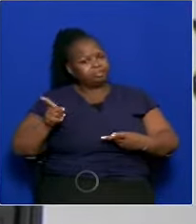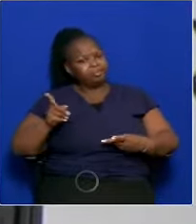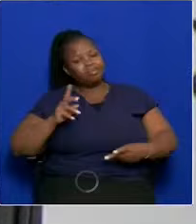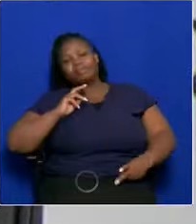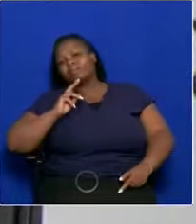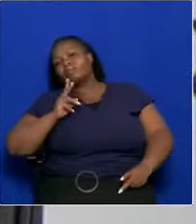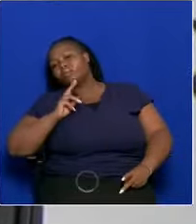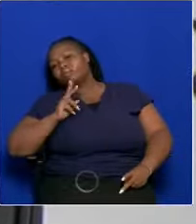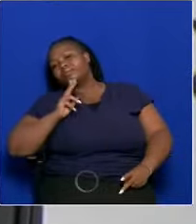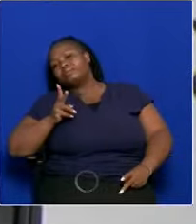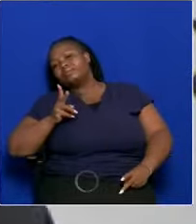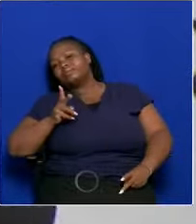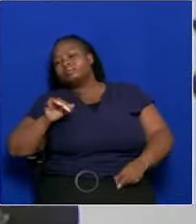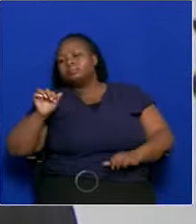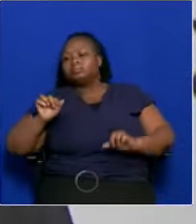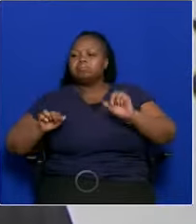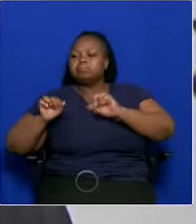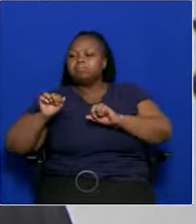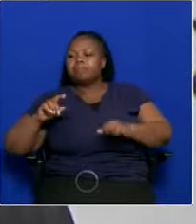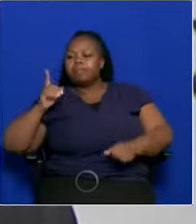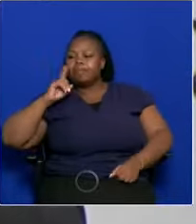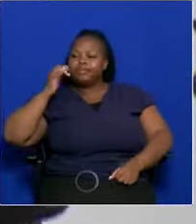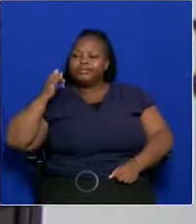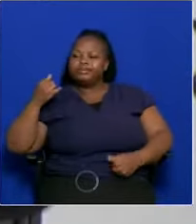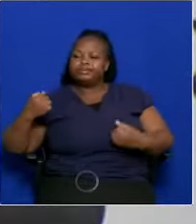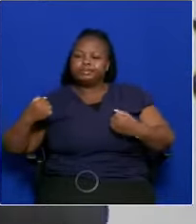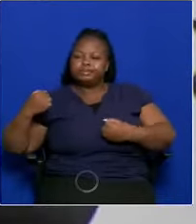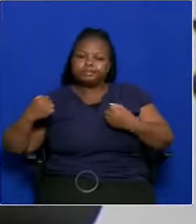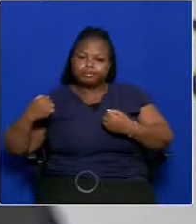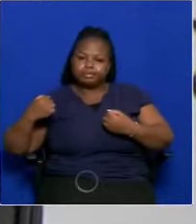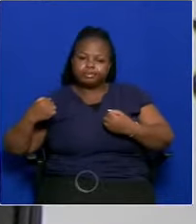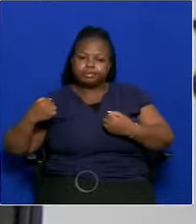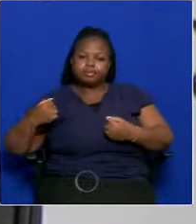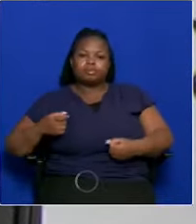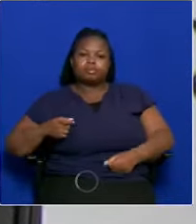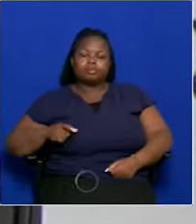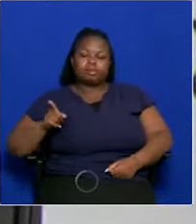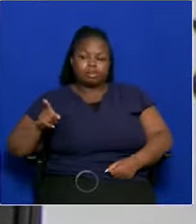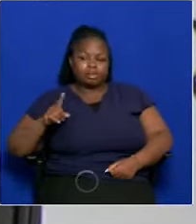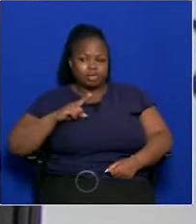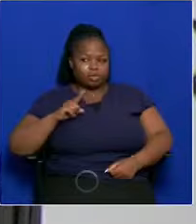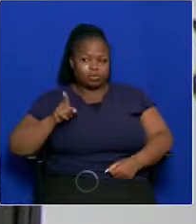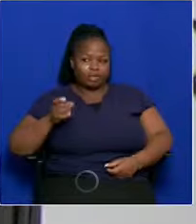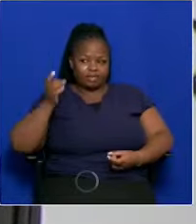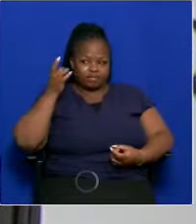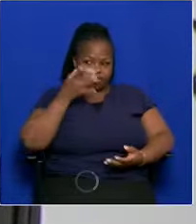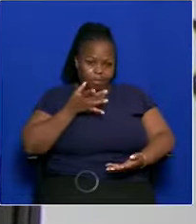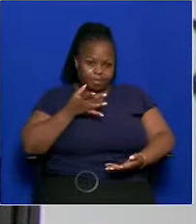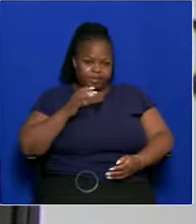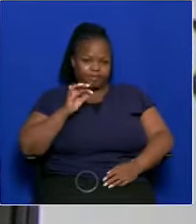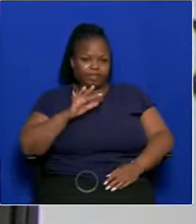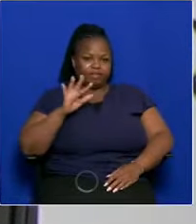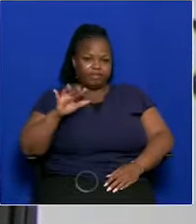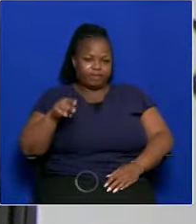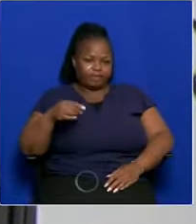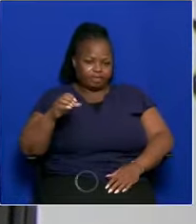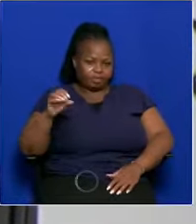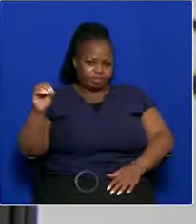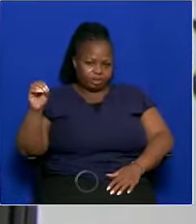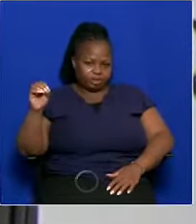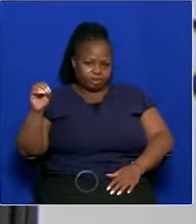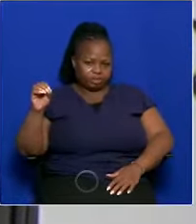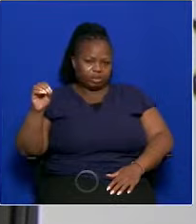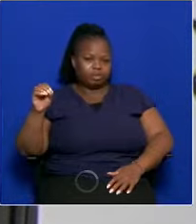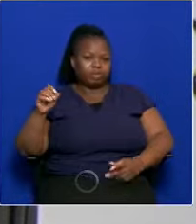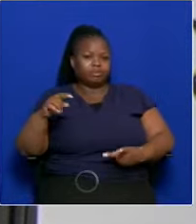assessing, checking the car, and then they spoke. And that is what it was told to me. So now, on the 19th,